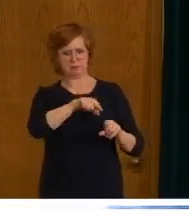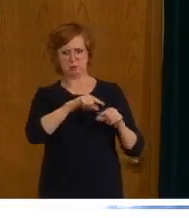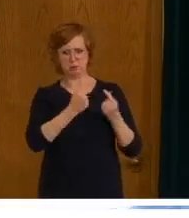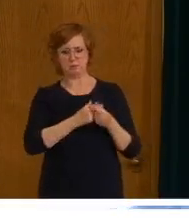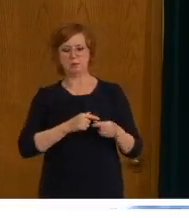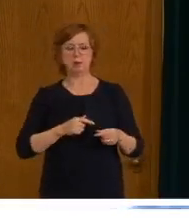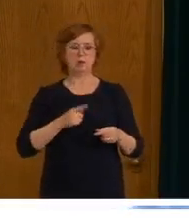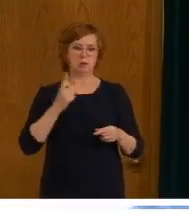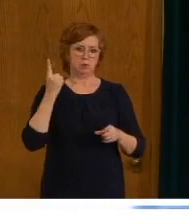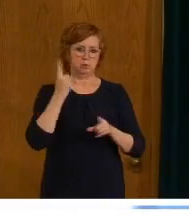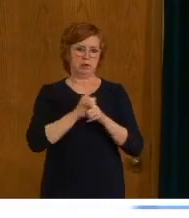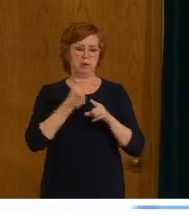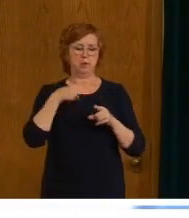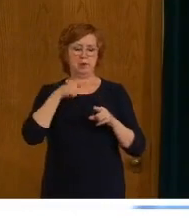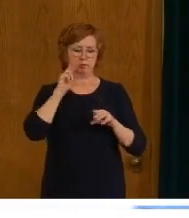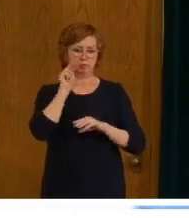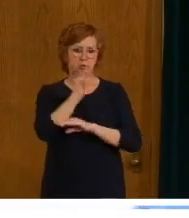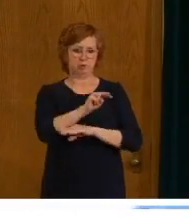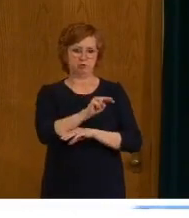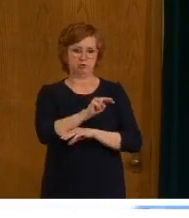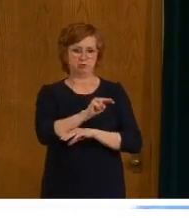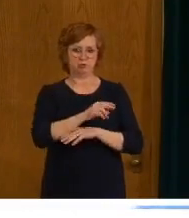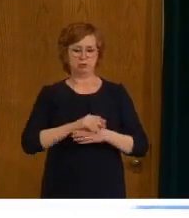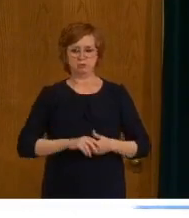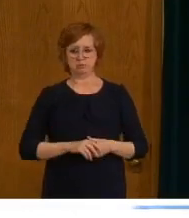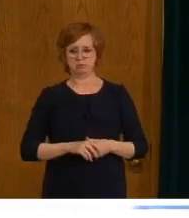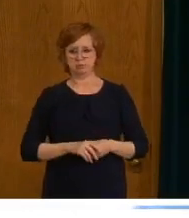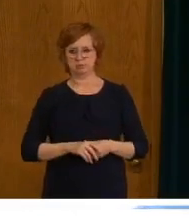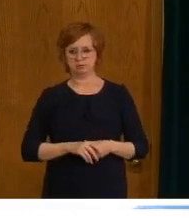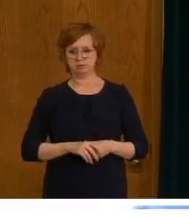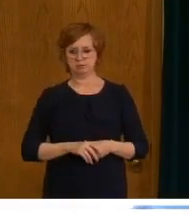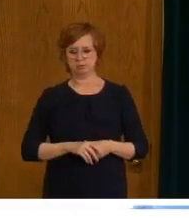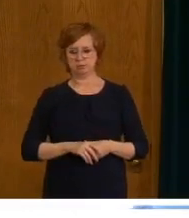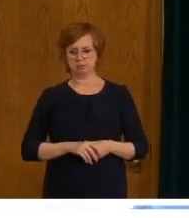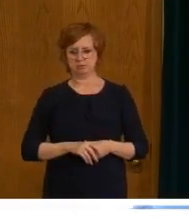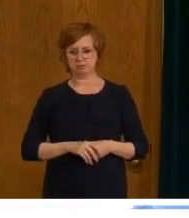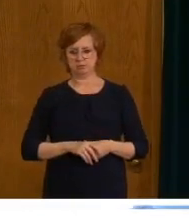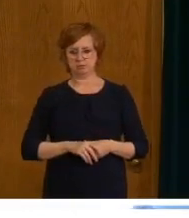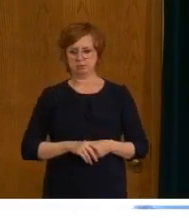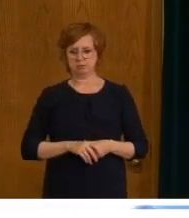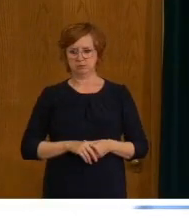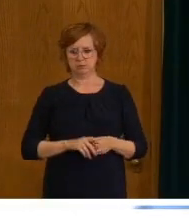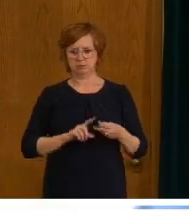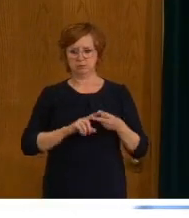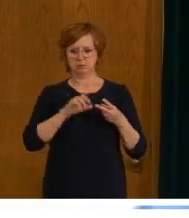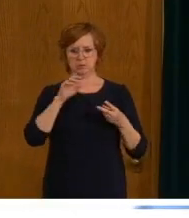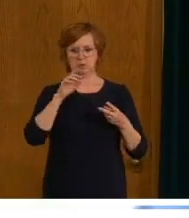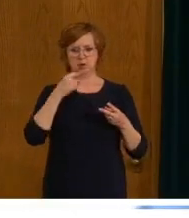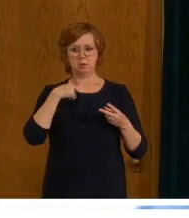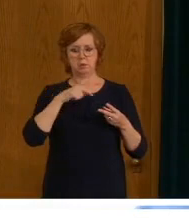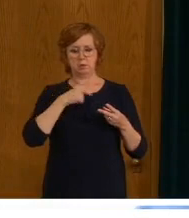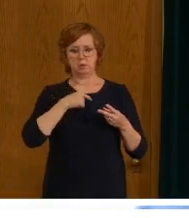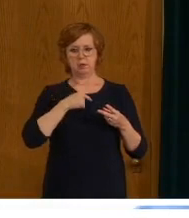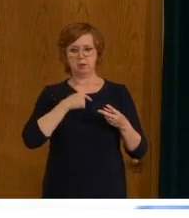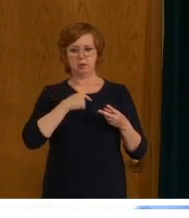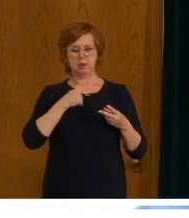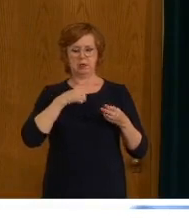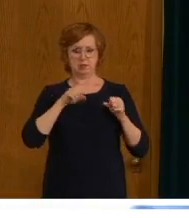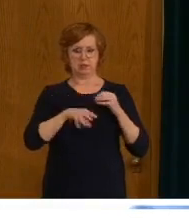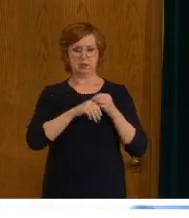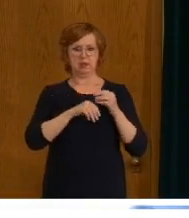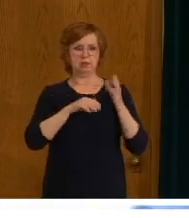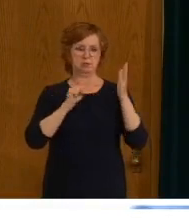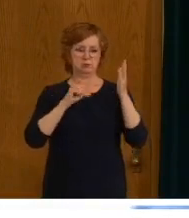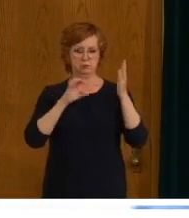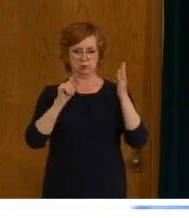note, and we can get some confirmation numbers, or Scott can add, Saskatchewan has led right from the beginning of last year